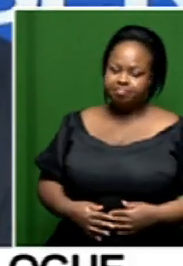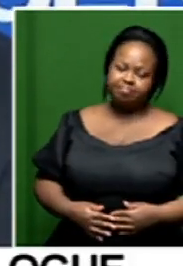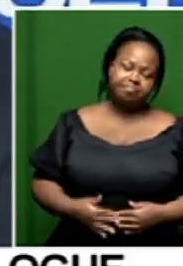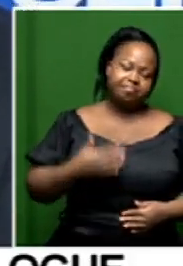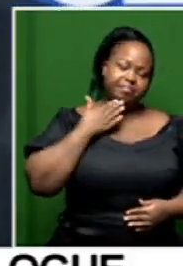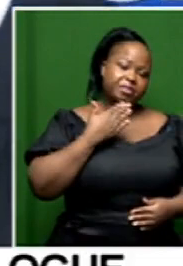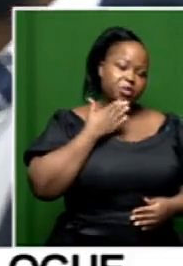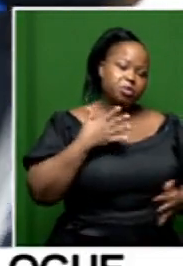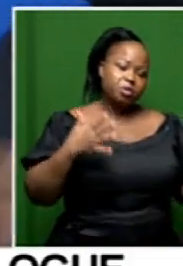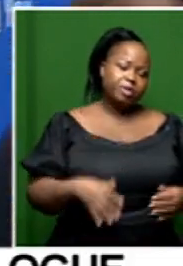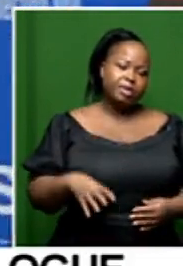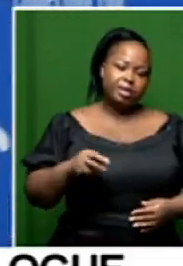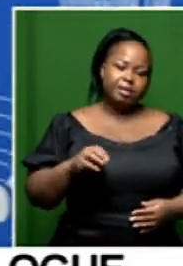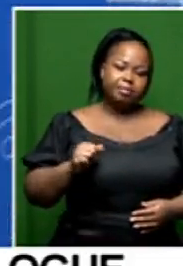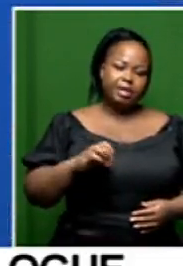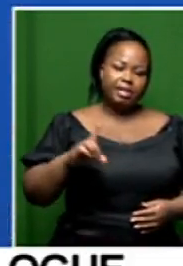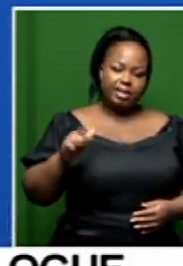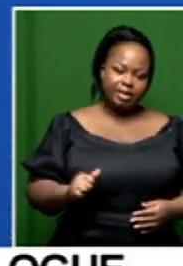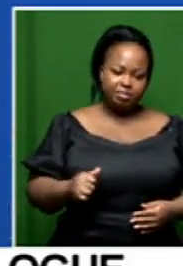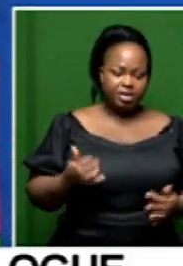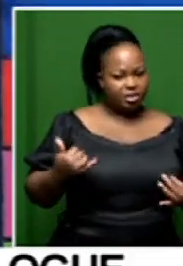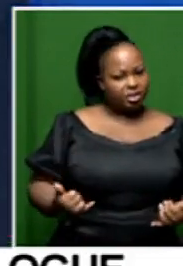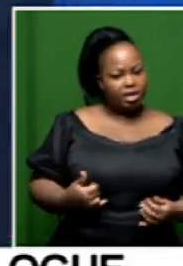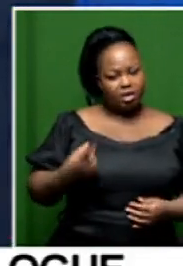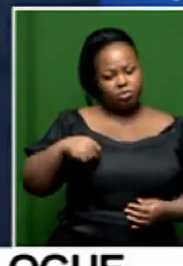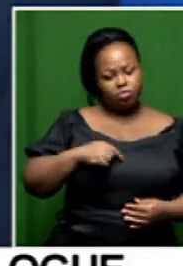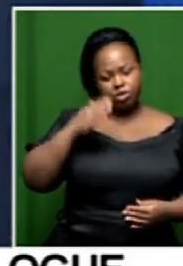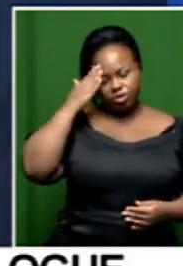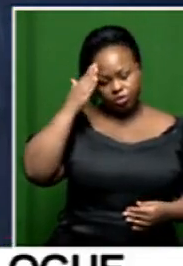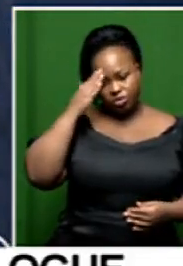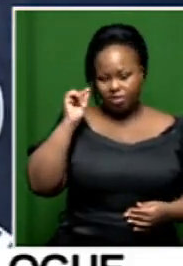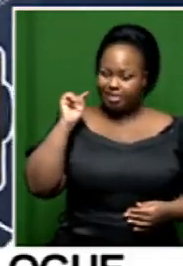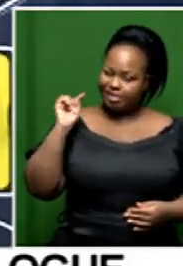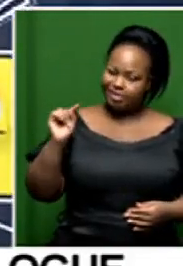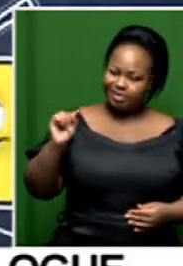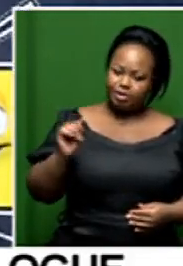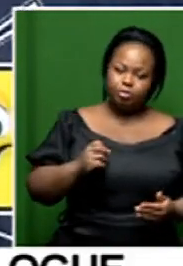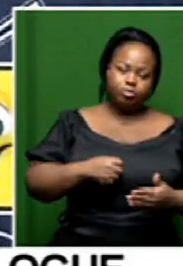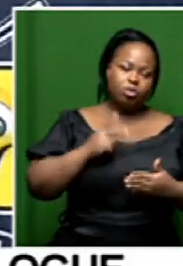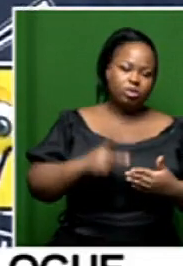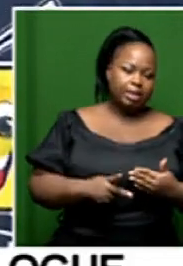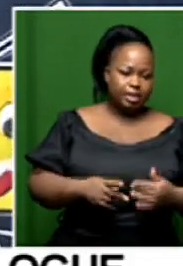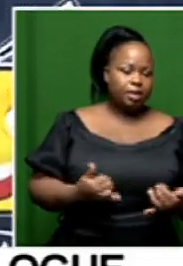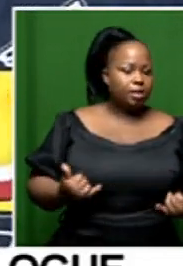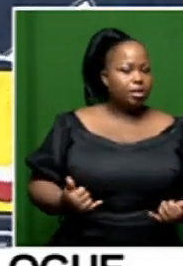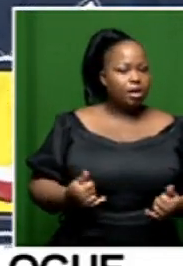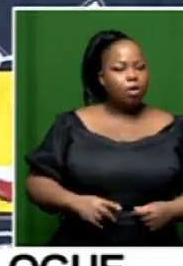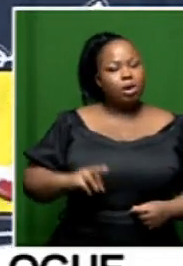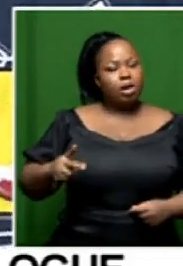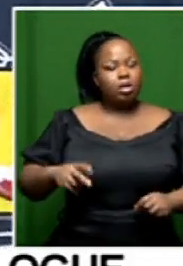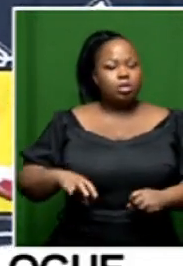you so much there, Mandla. We do know now that, of course, this project will be moving to